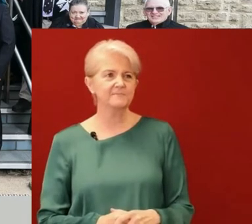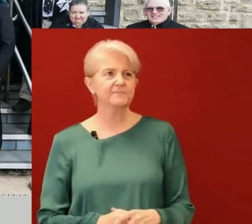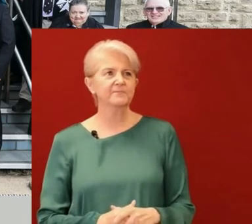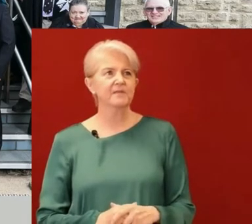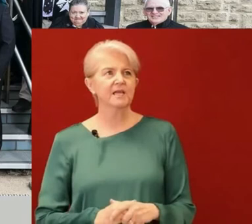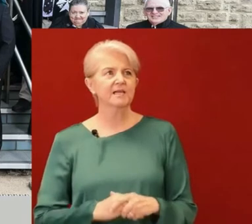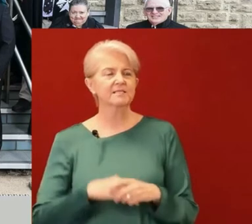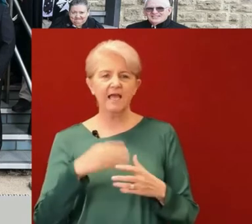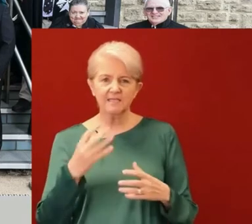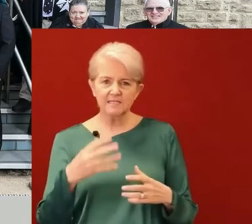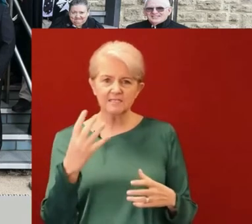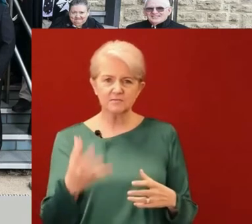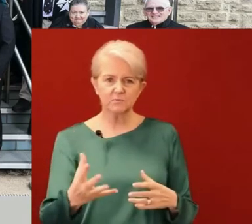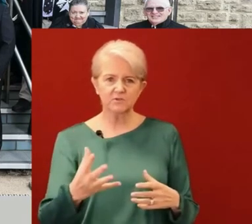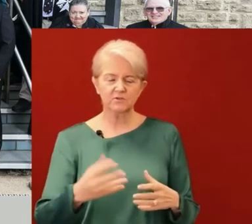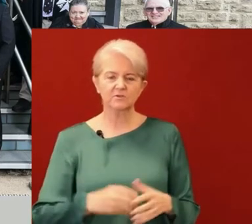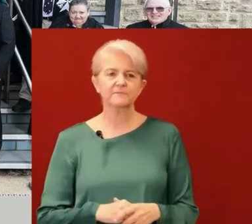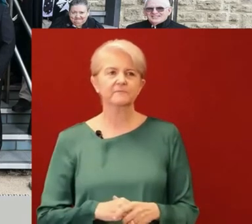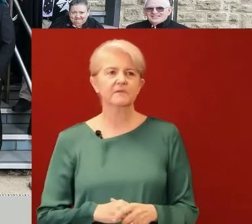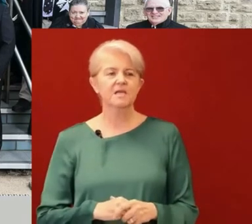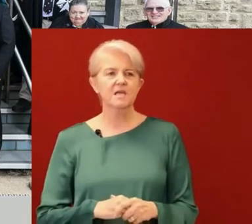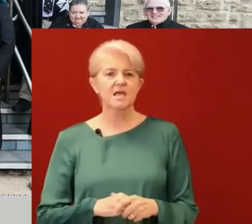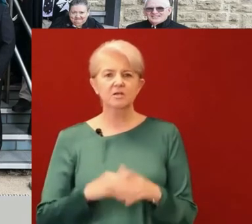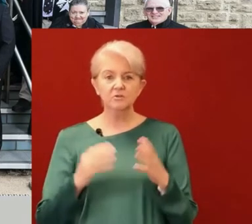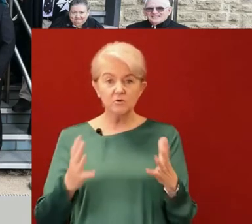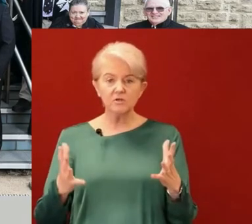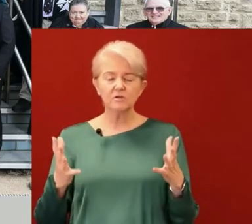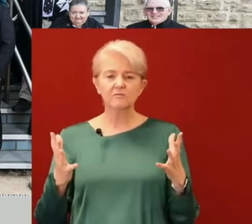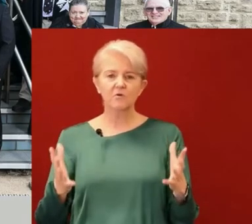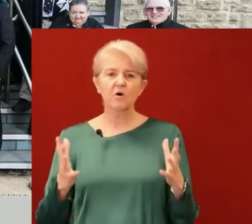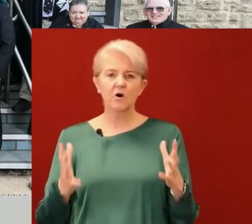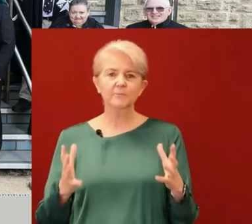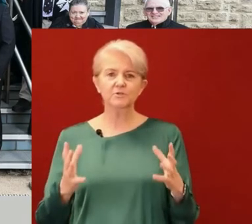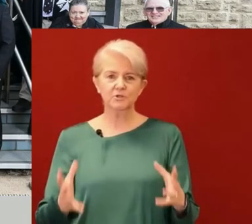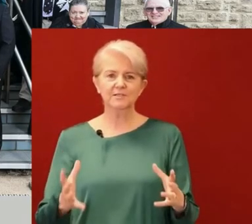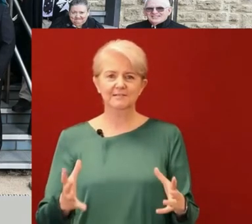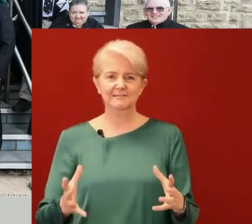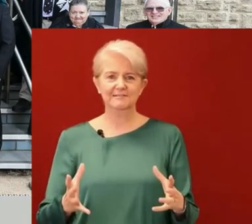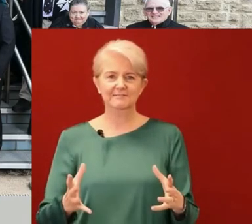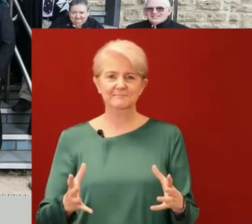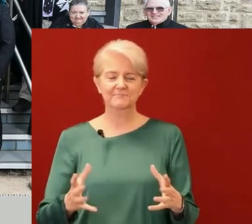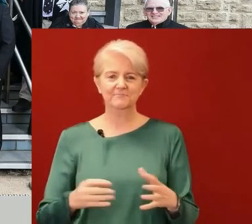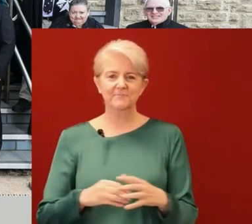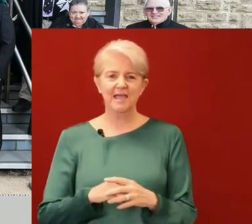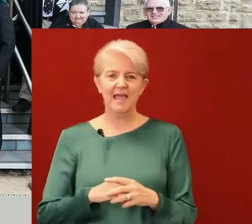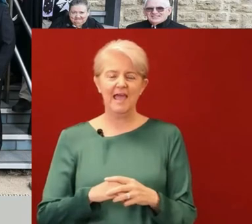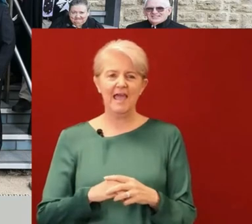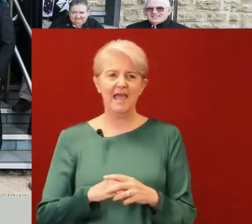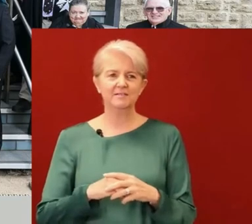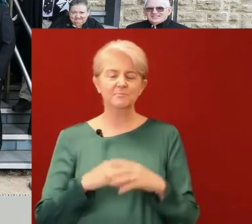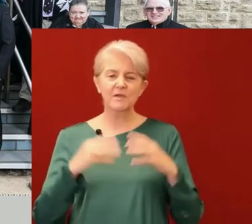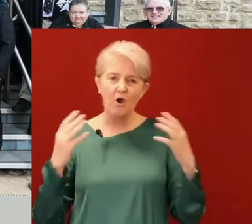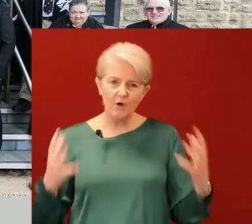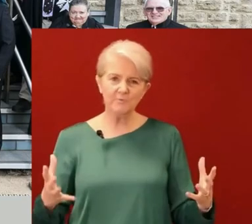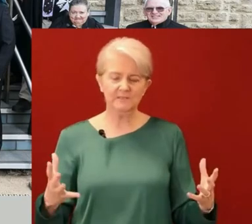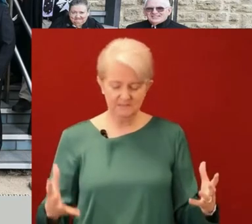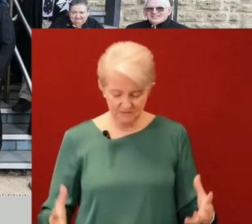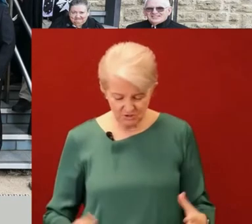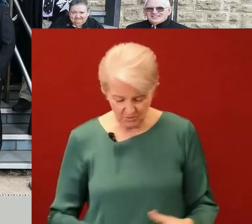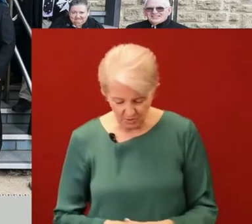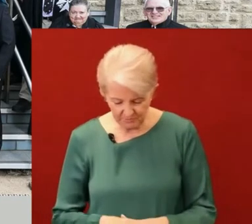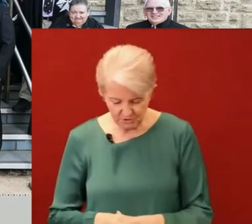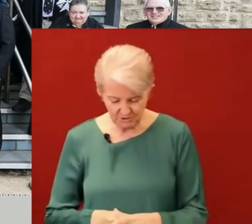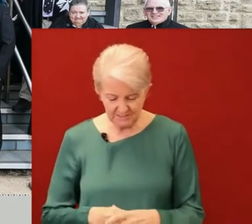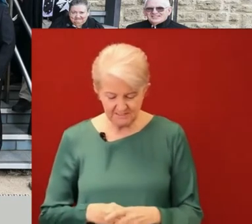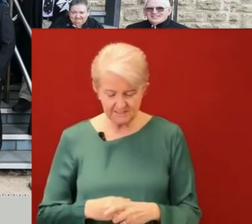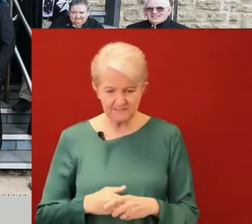today, take this with you. Look for opportunities and be open